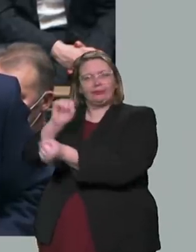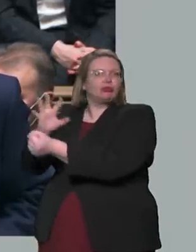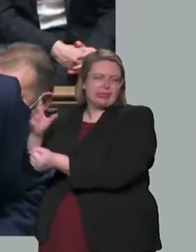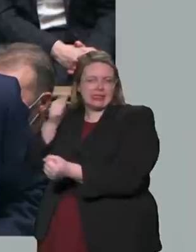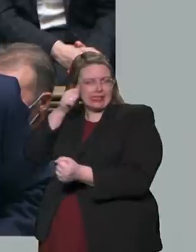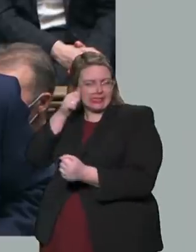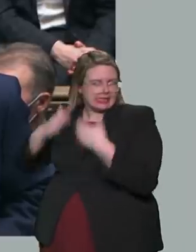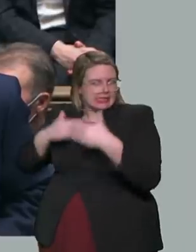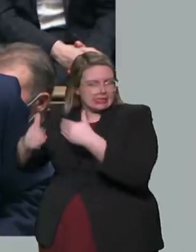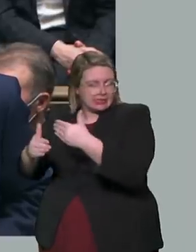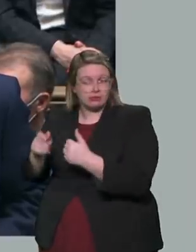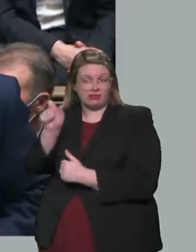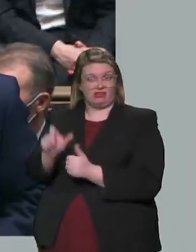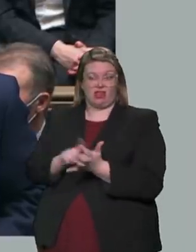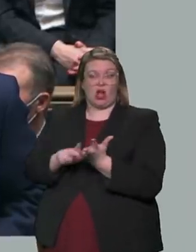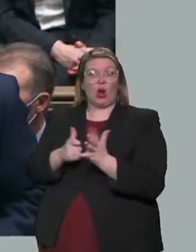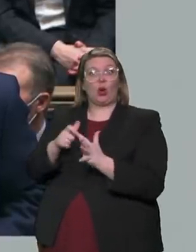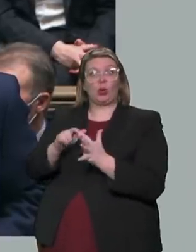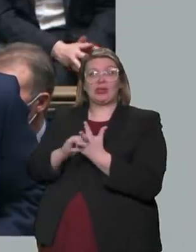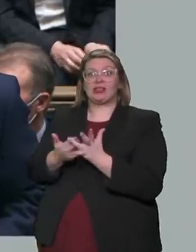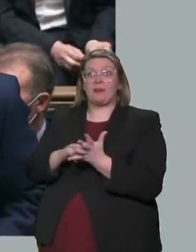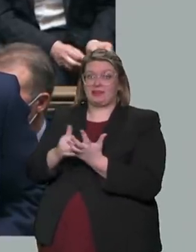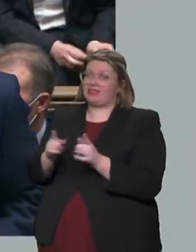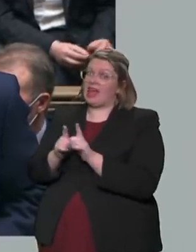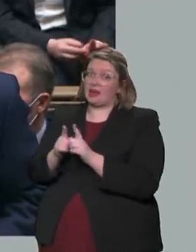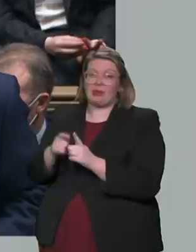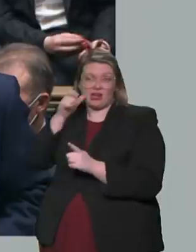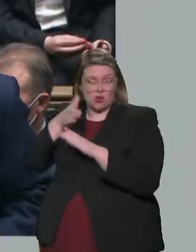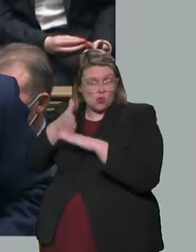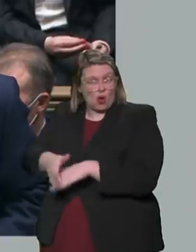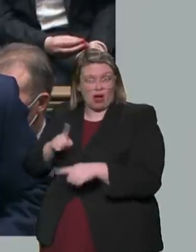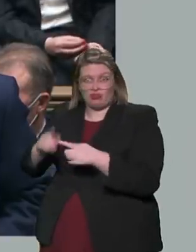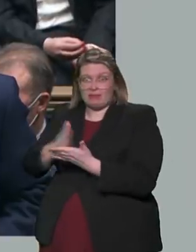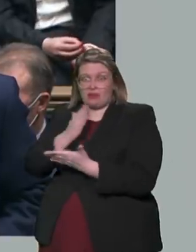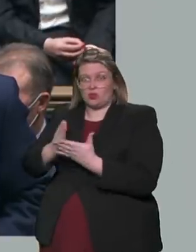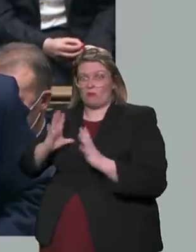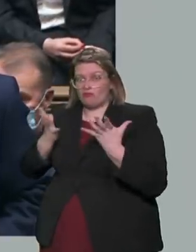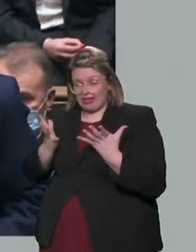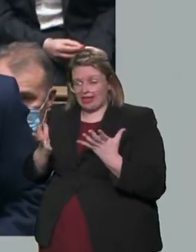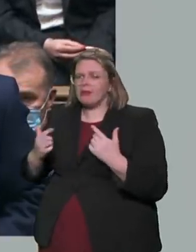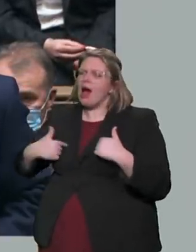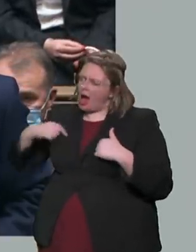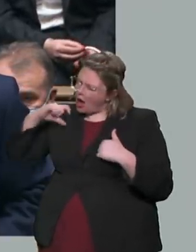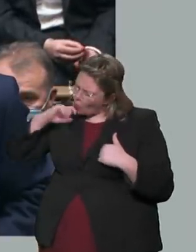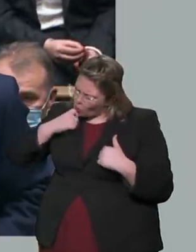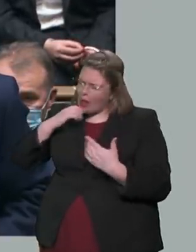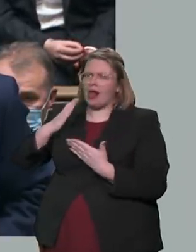themselves in. Luke Simons is no exception to that, but I will certainly make sure that he has a